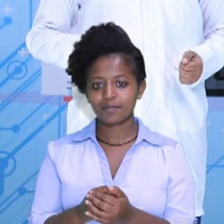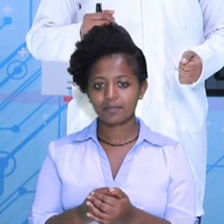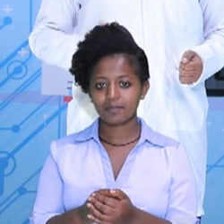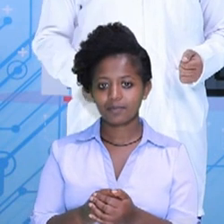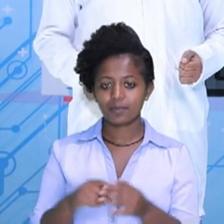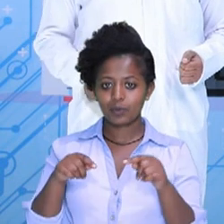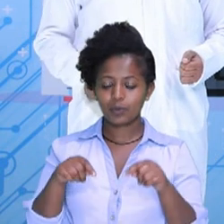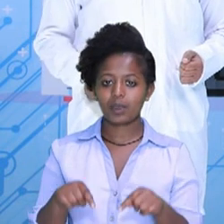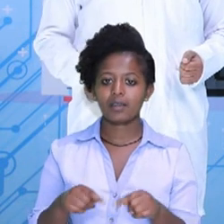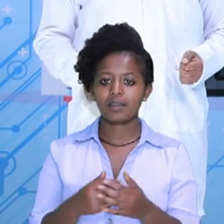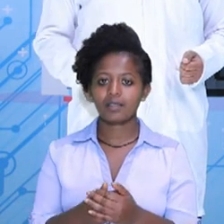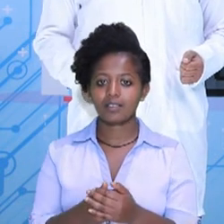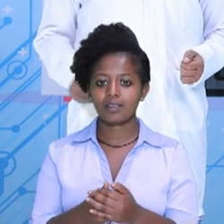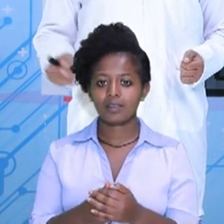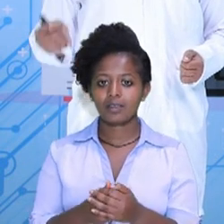Today